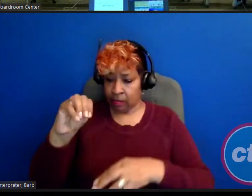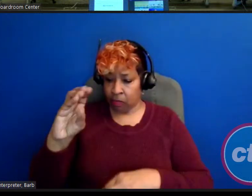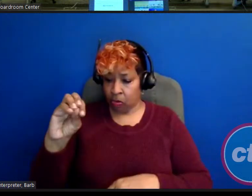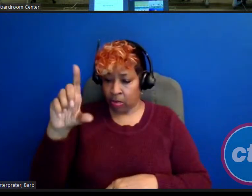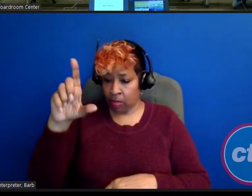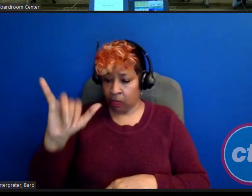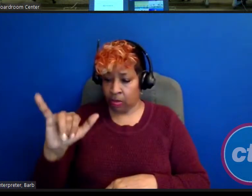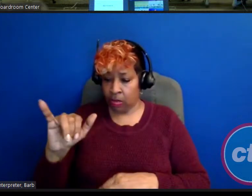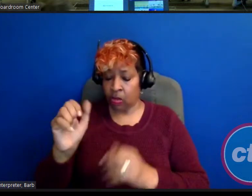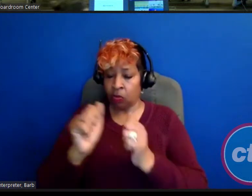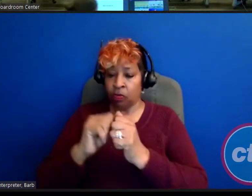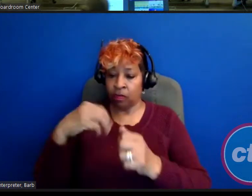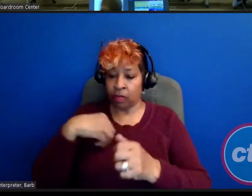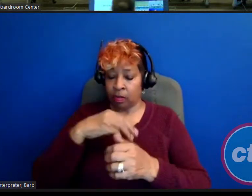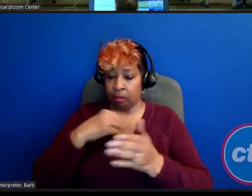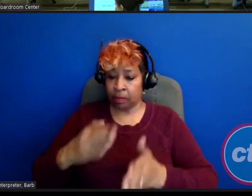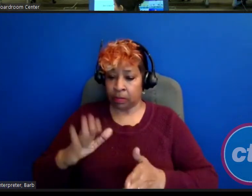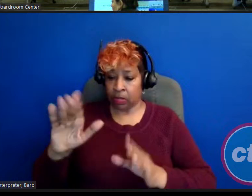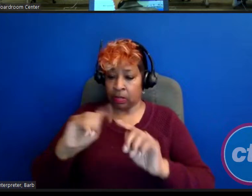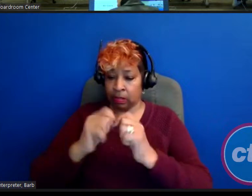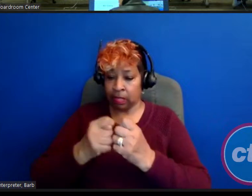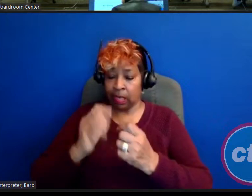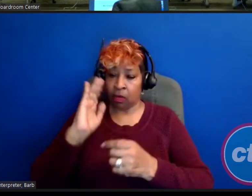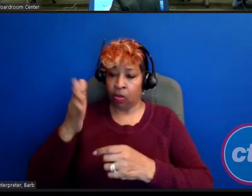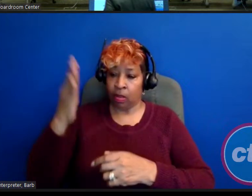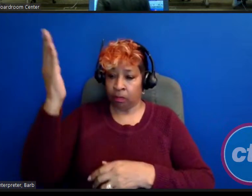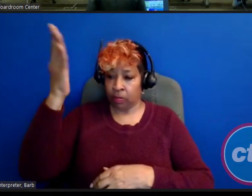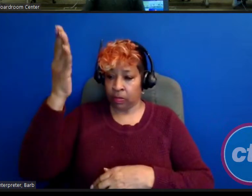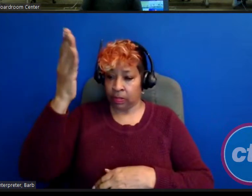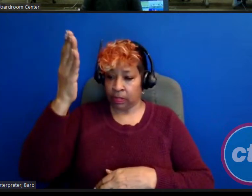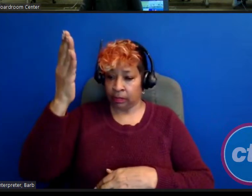with members of her team, will present.